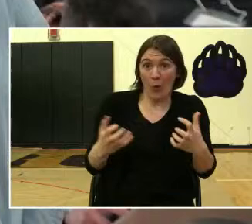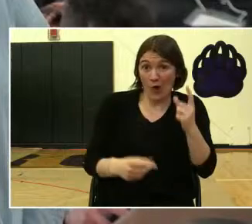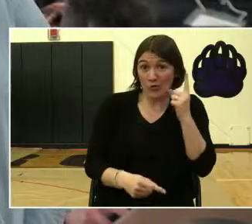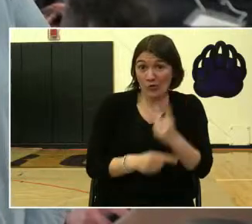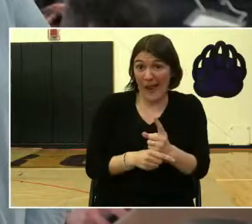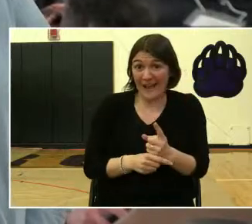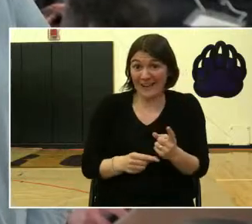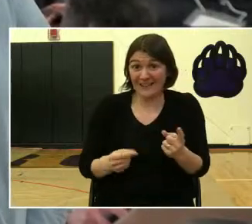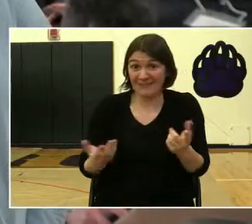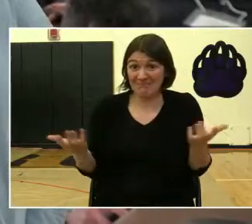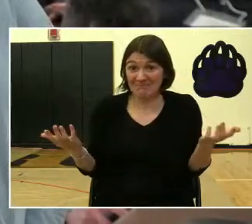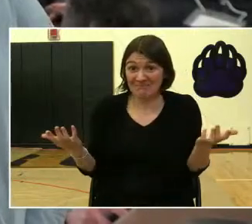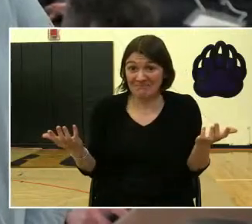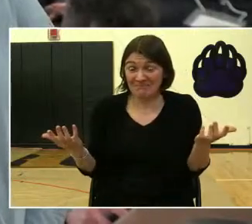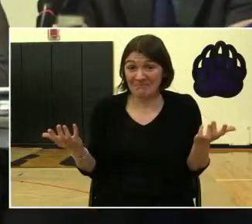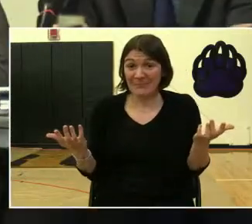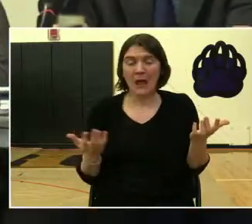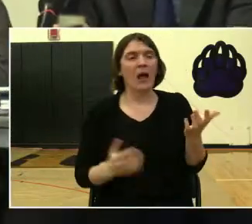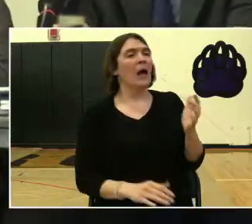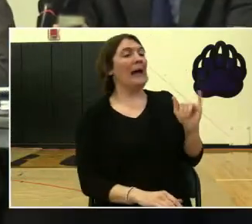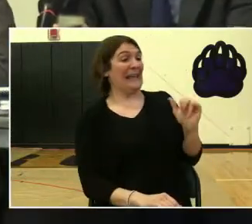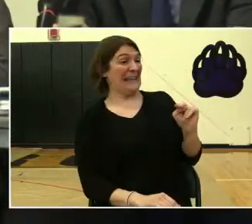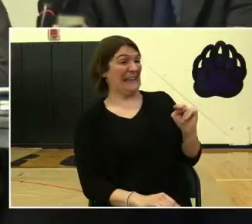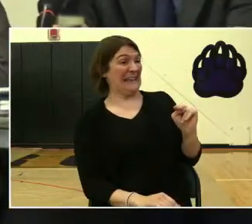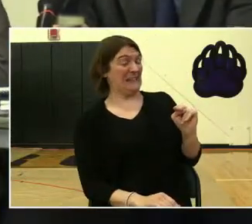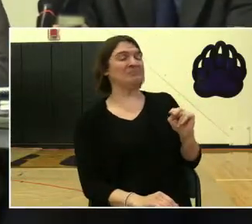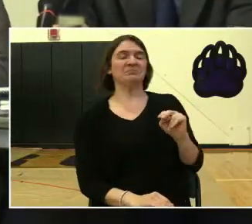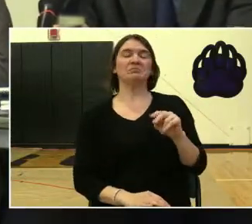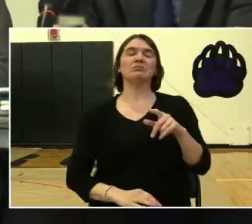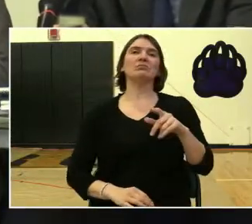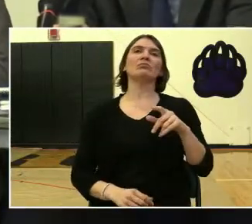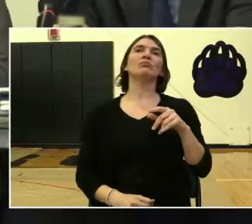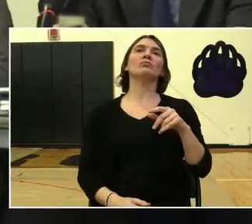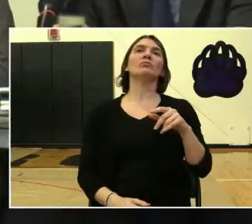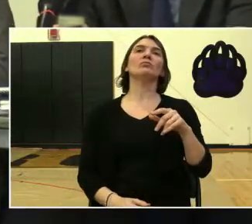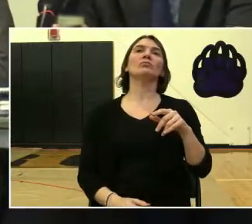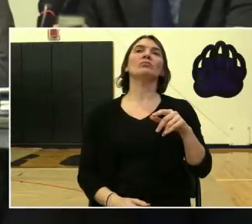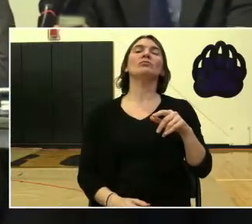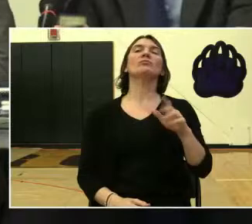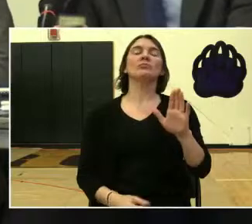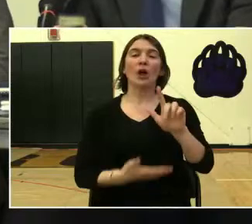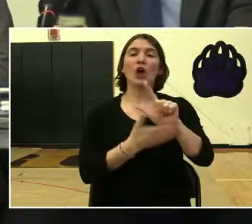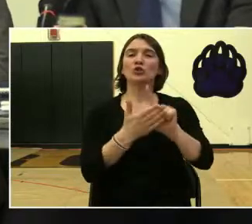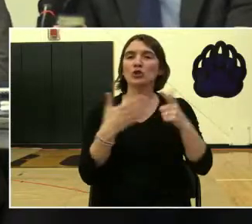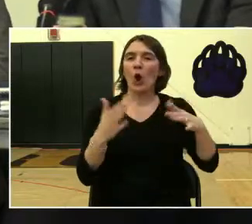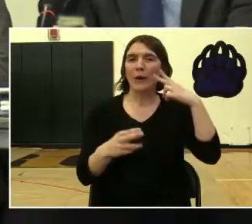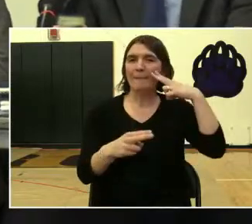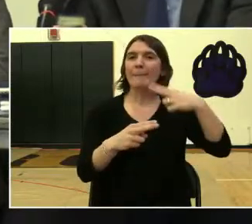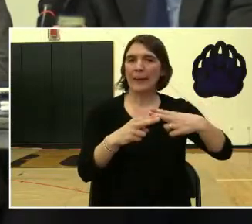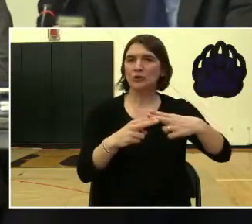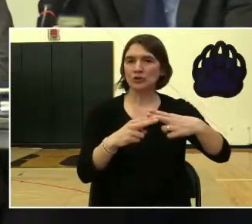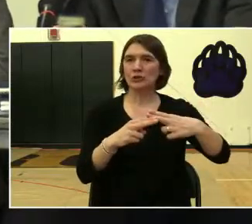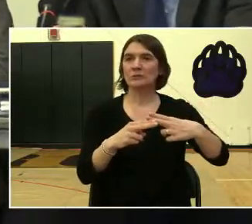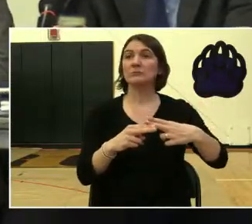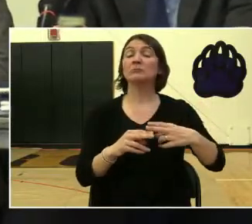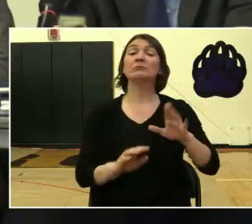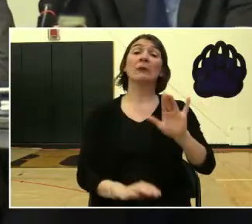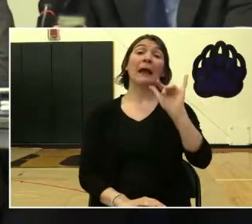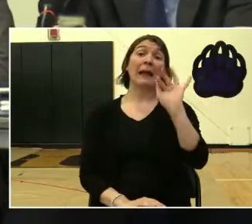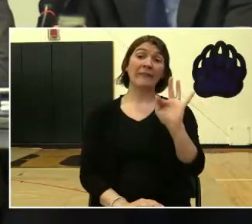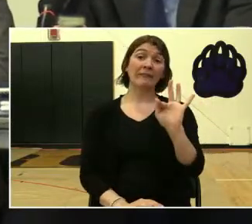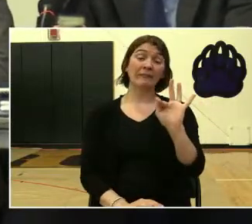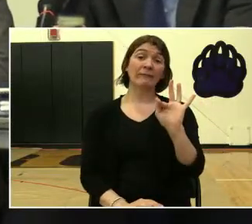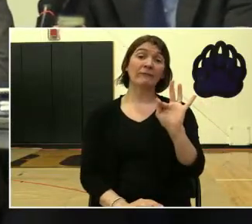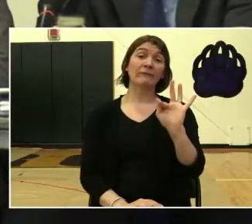May advise and if I if I may I think uh attorney Fischer spoke to this briefly um if